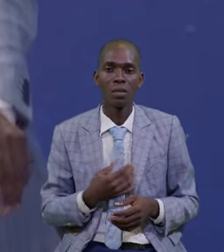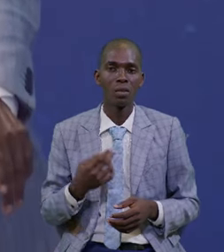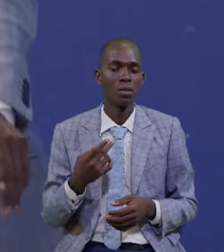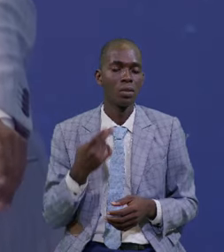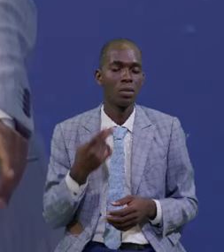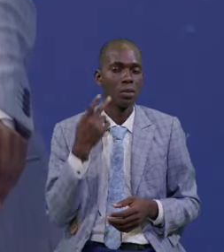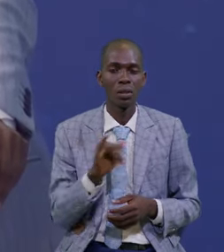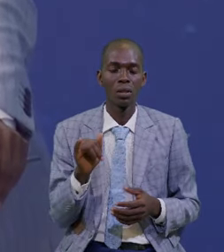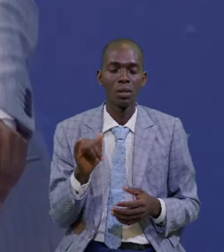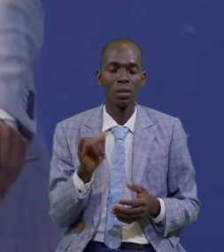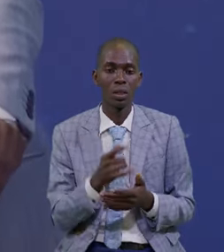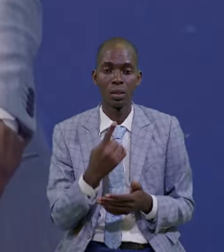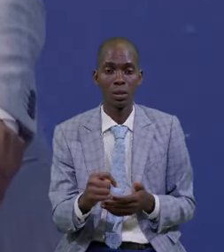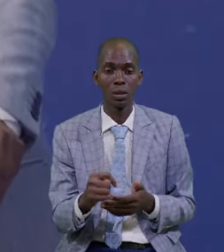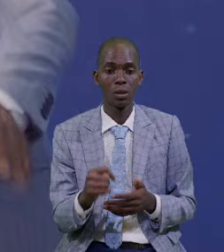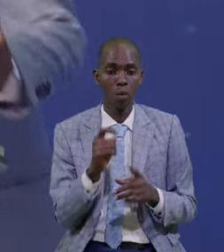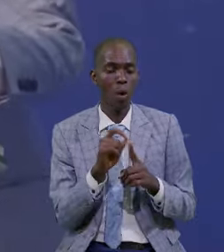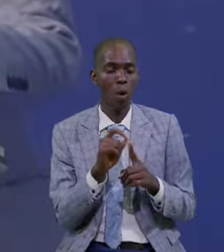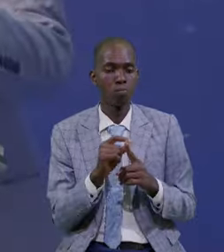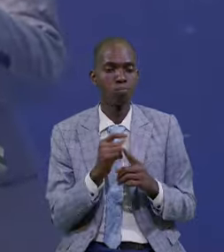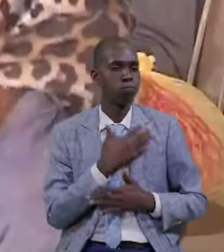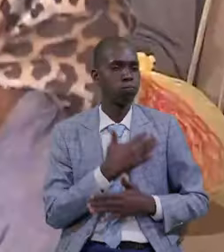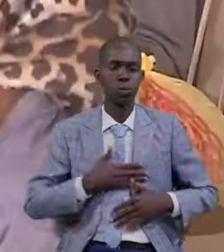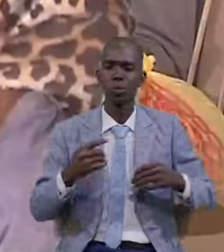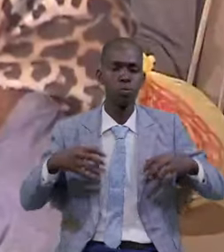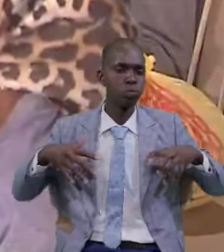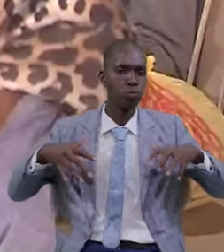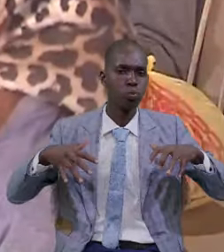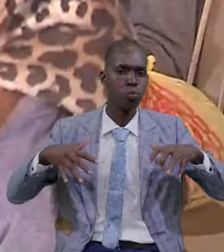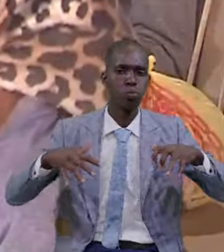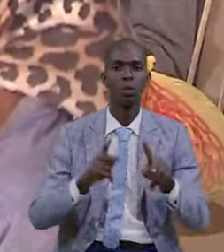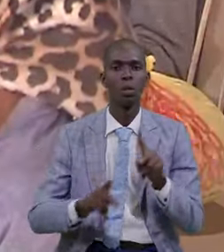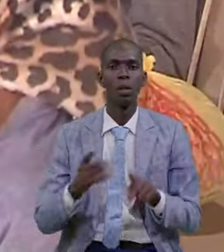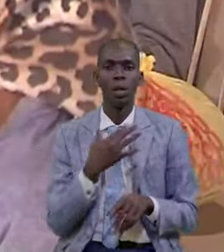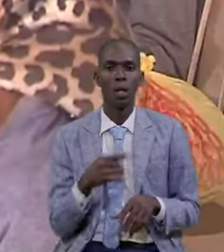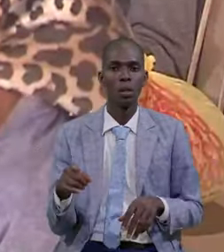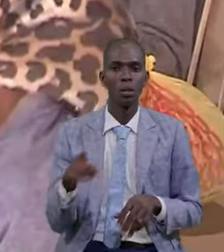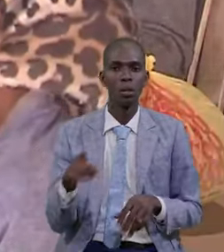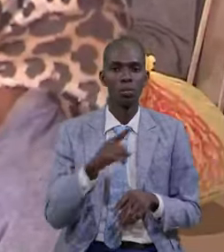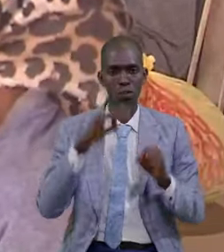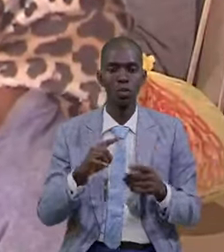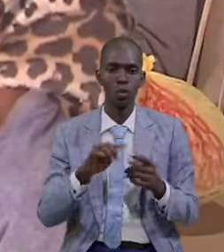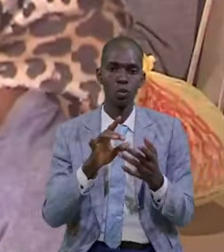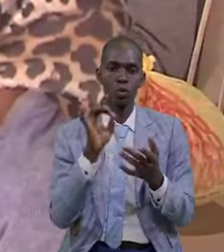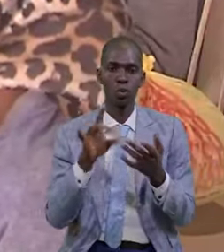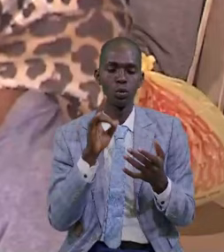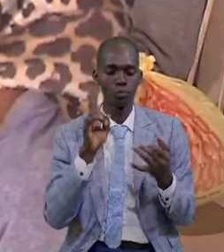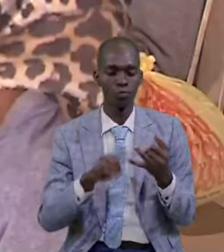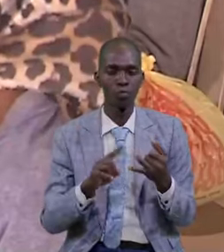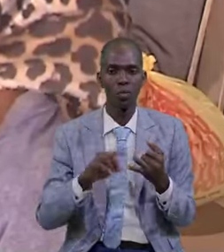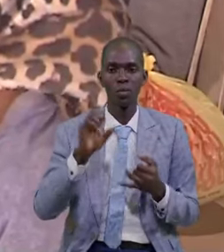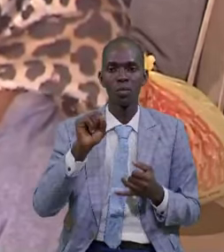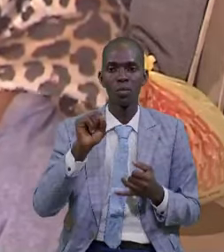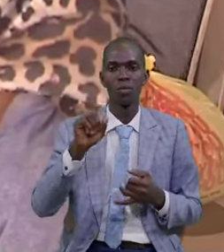whole multitude, and they chose Stephen, a man full of faith